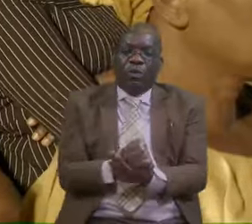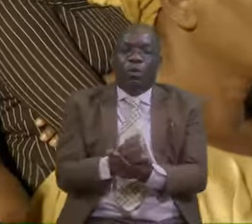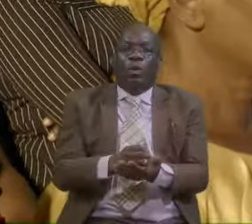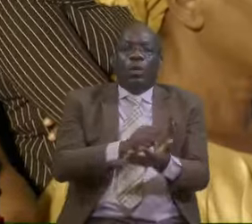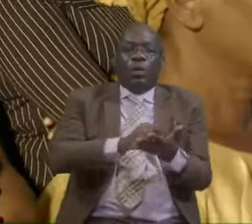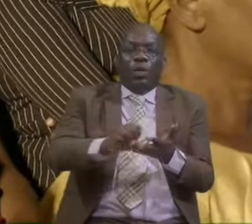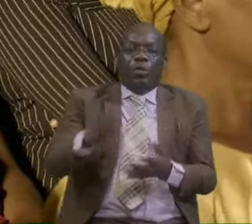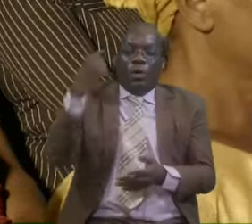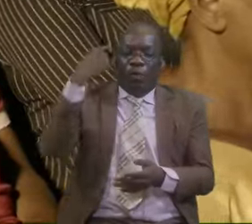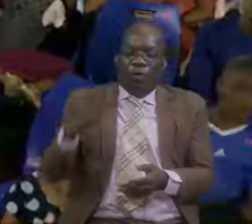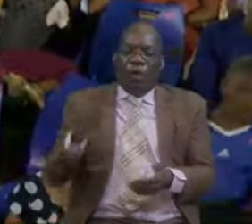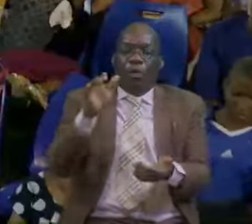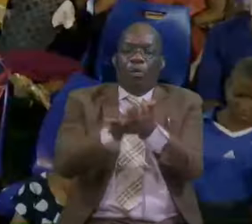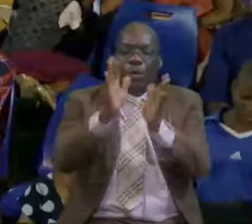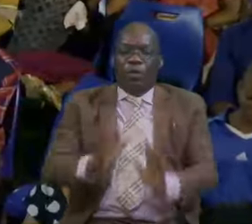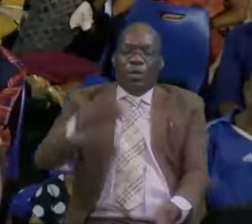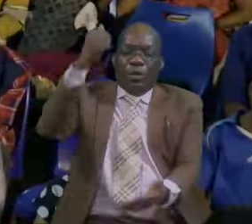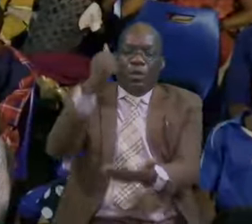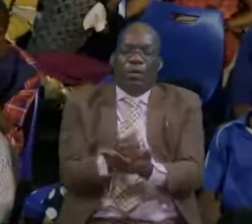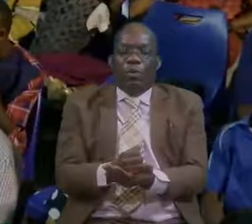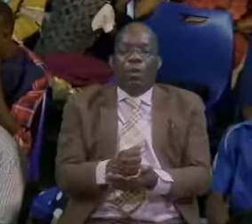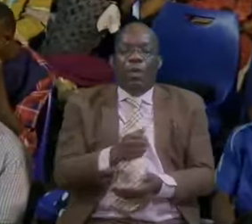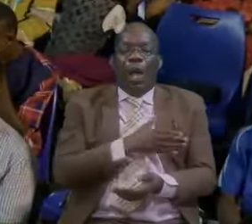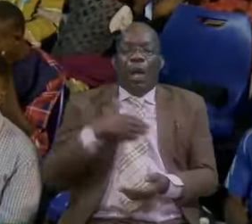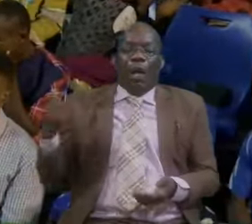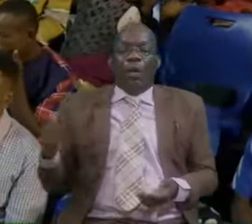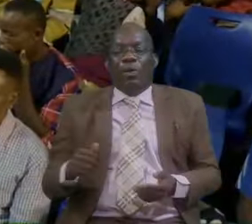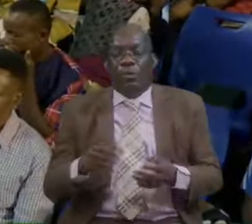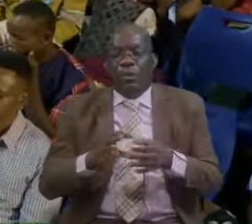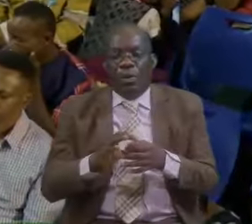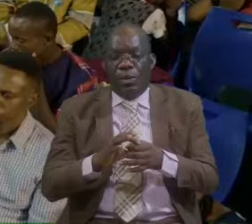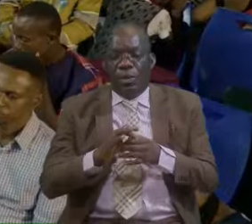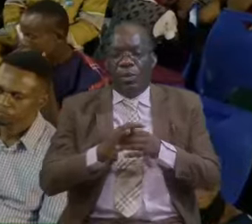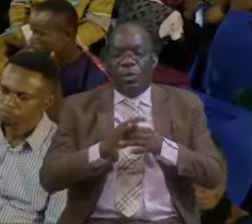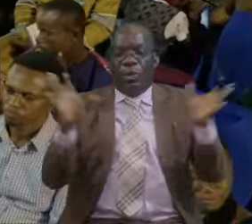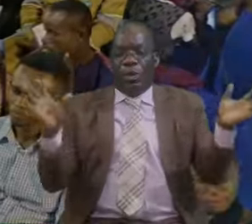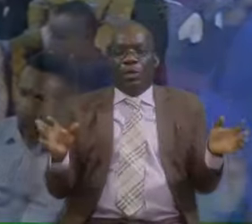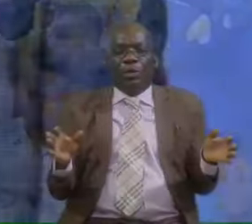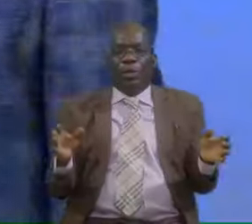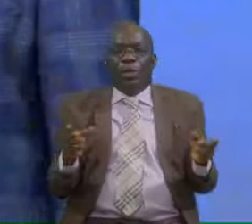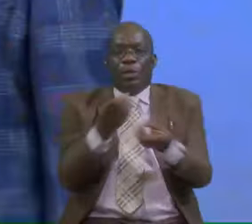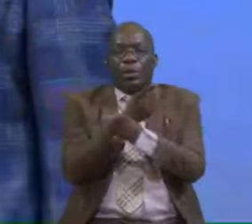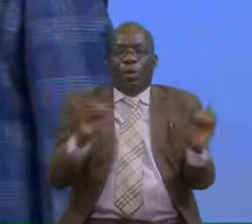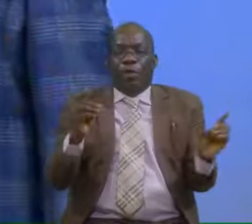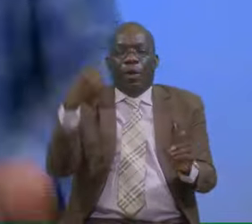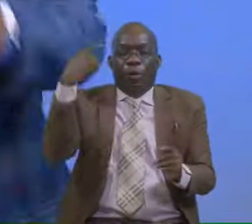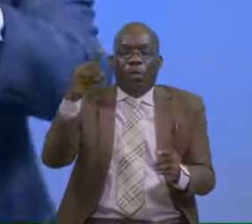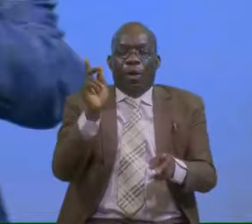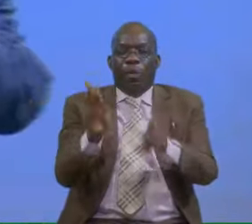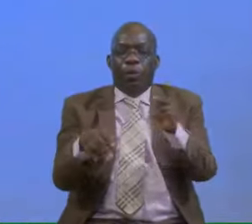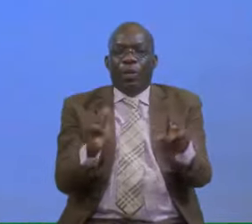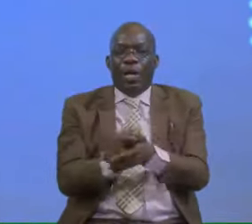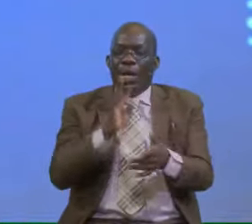Sanctification for believers. And relief, deliverance for those who are oppressed